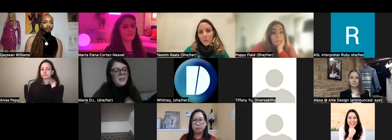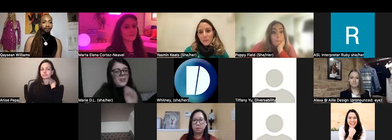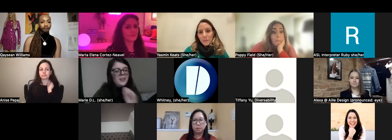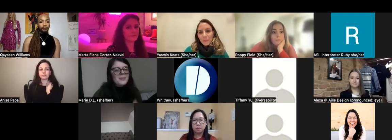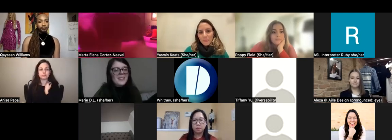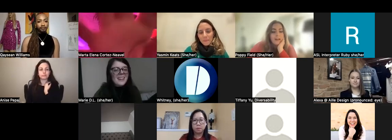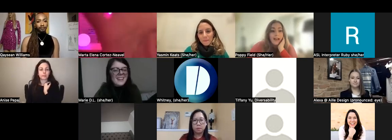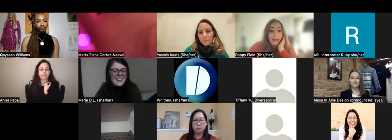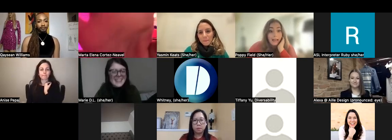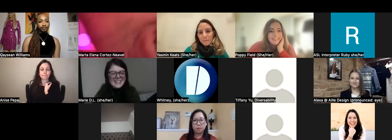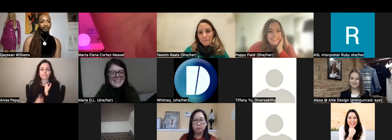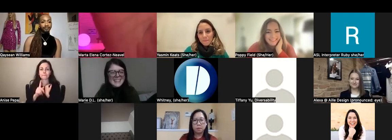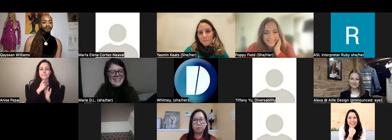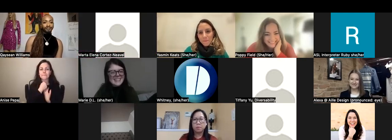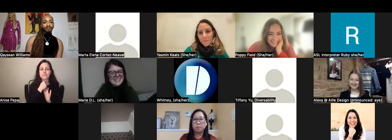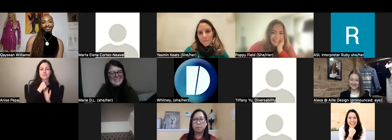Oh, you're muted.